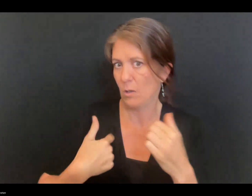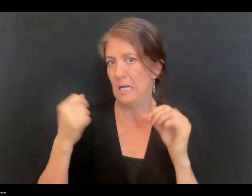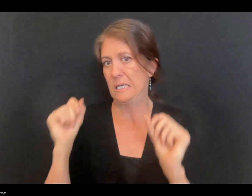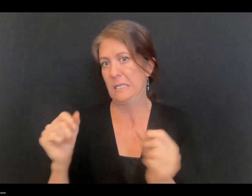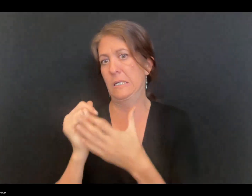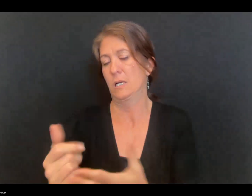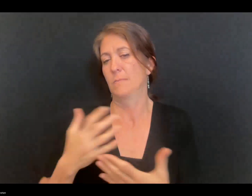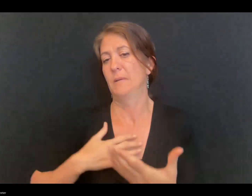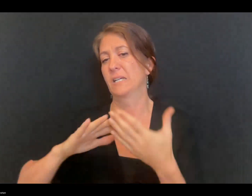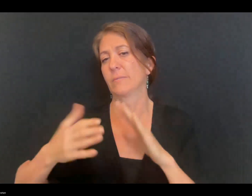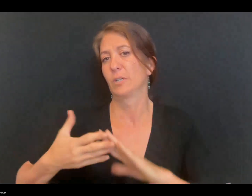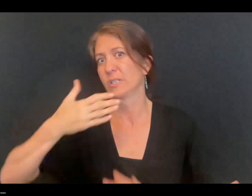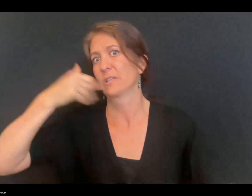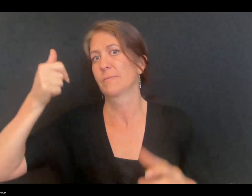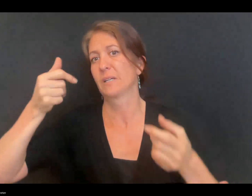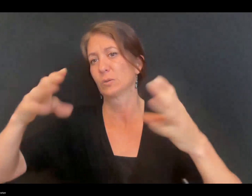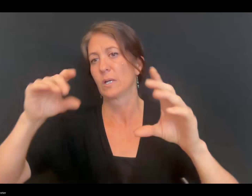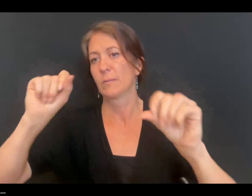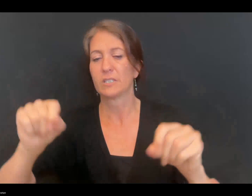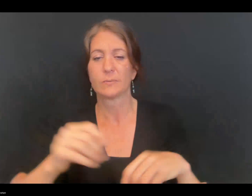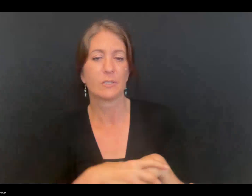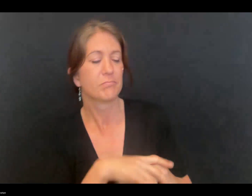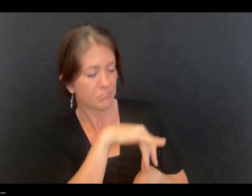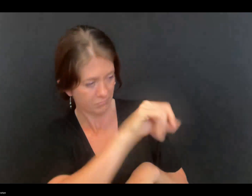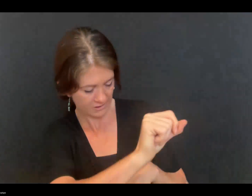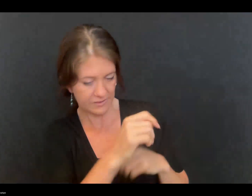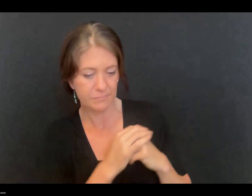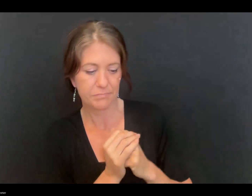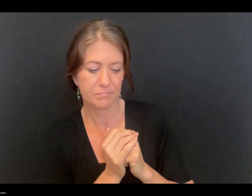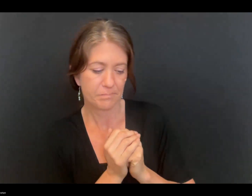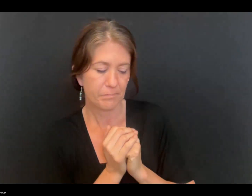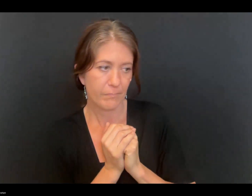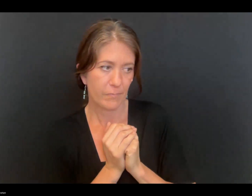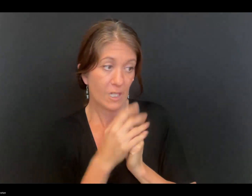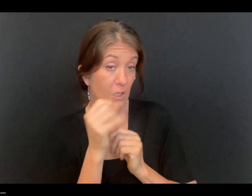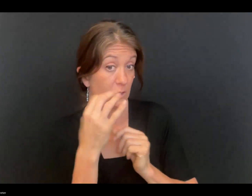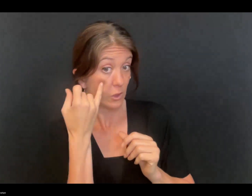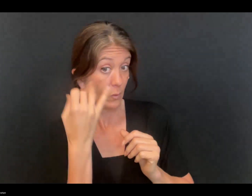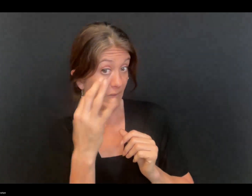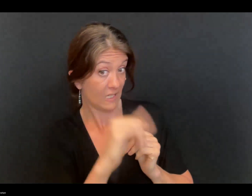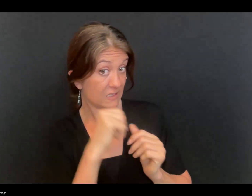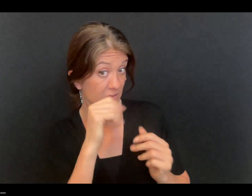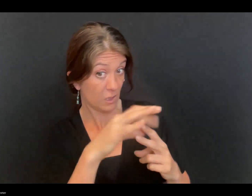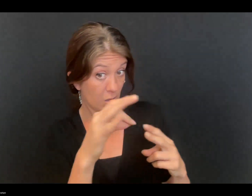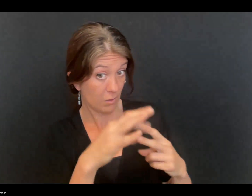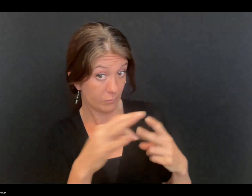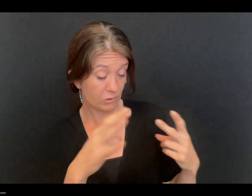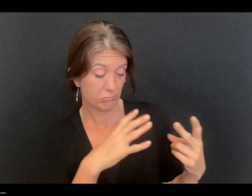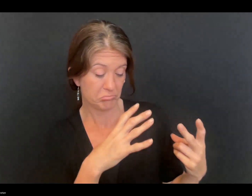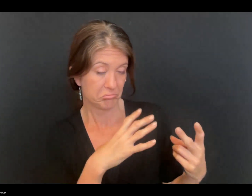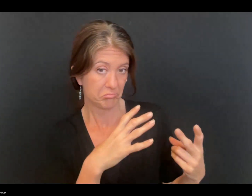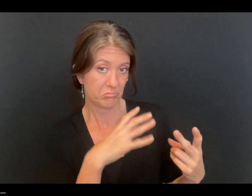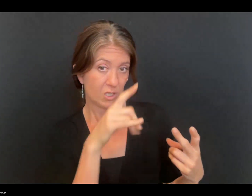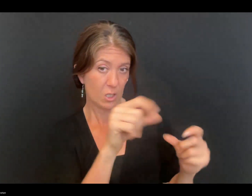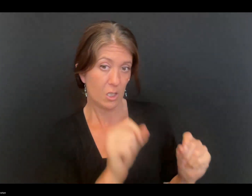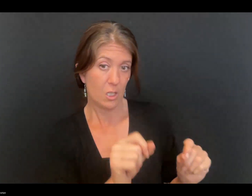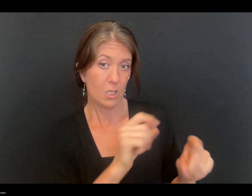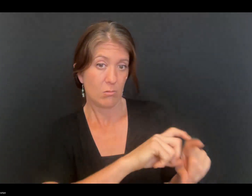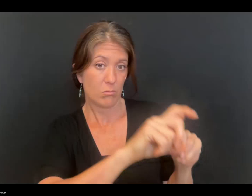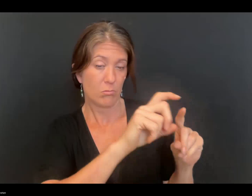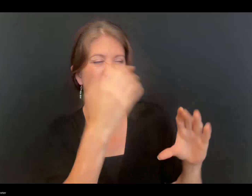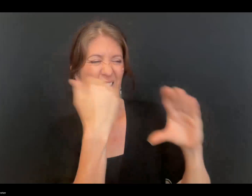the best of my ability. And again, you can, if that's not an option, we have our email address